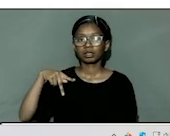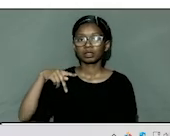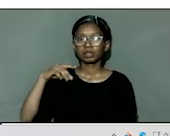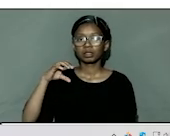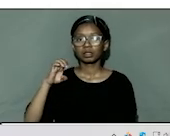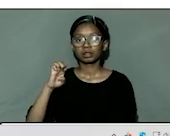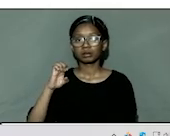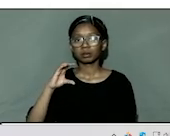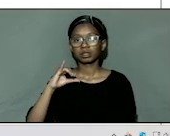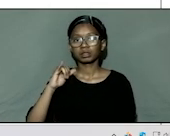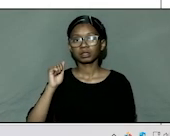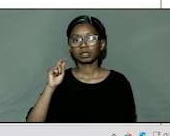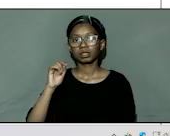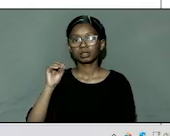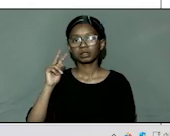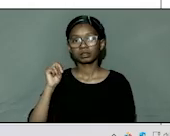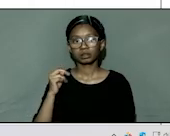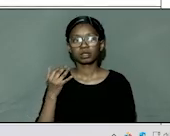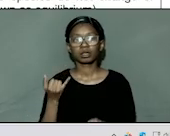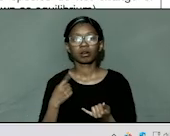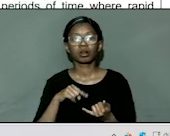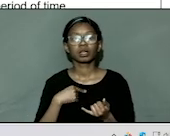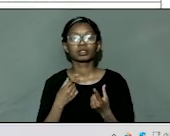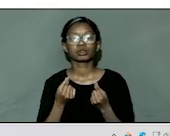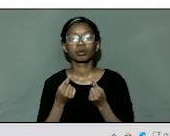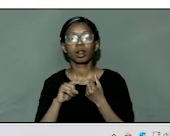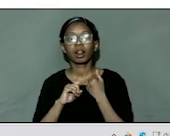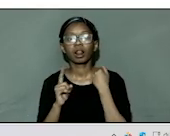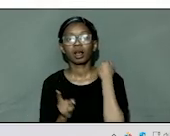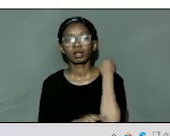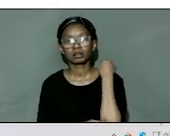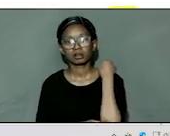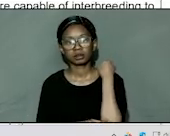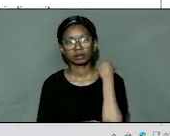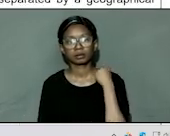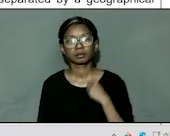And then now we move to the last